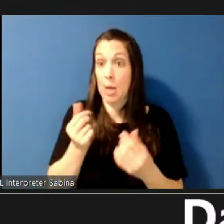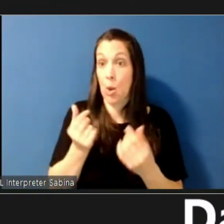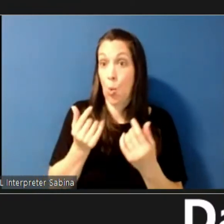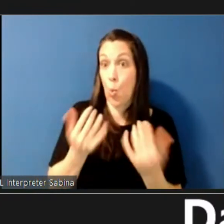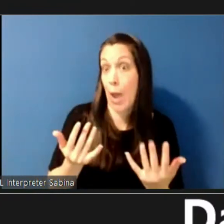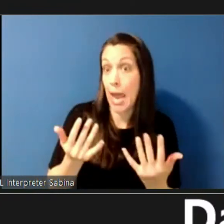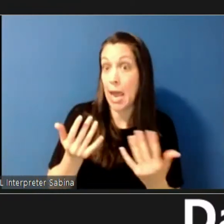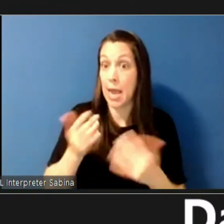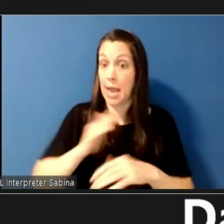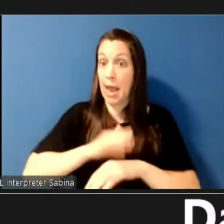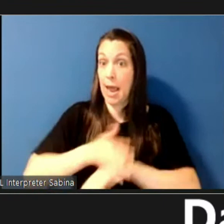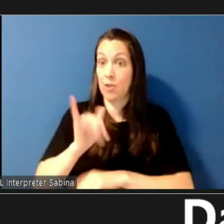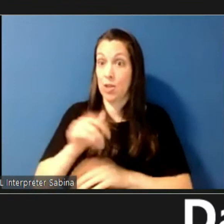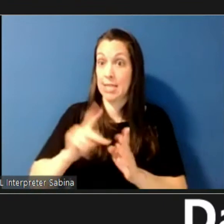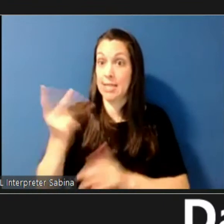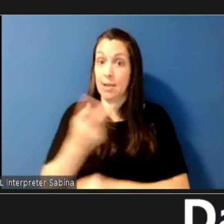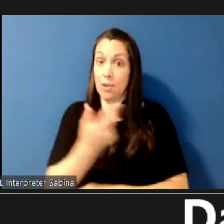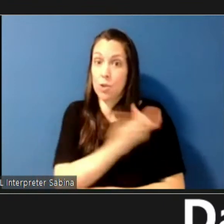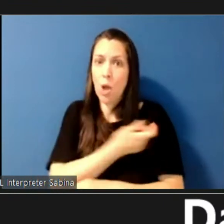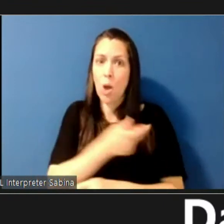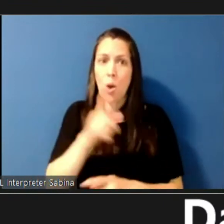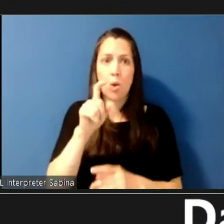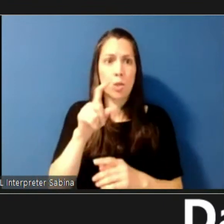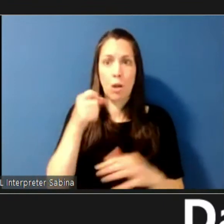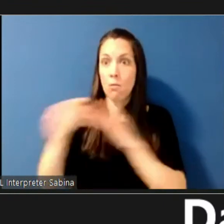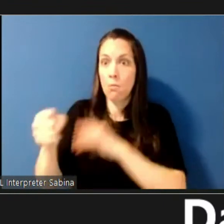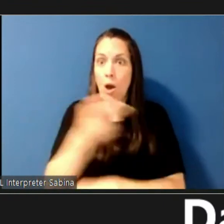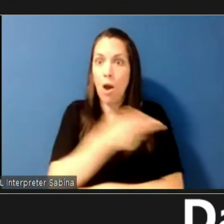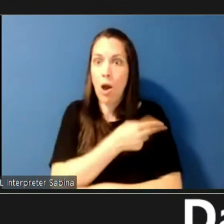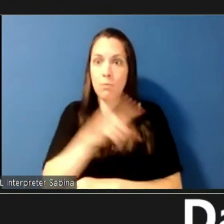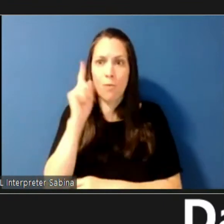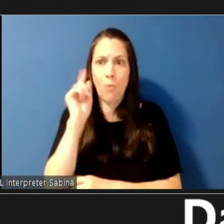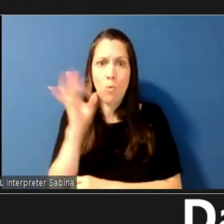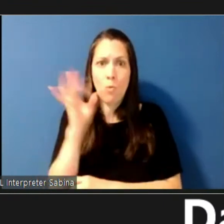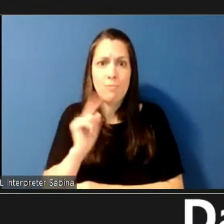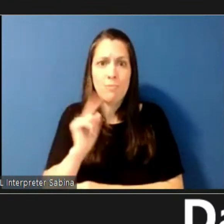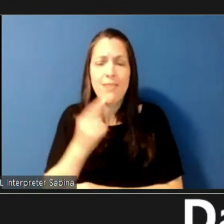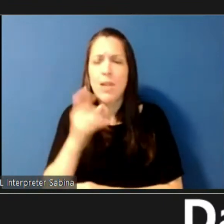they hospitalized to a severe situation, or were the symptoms less?